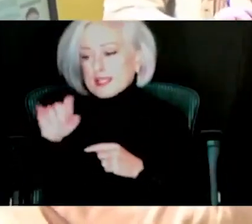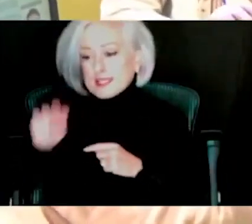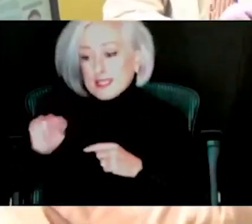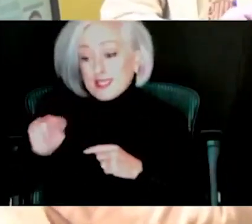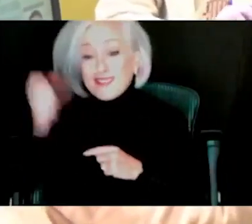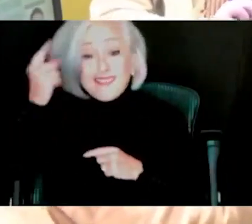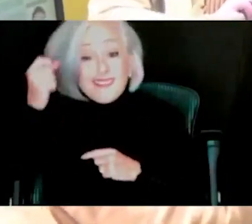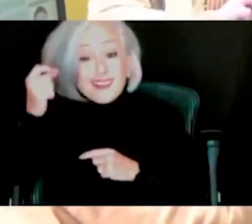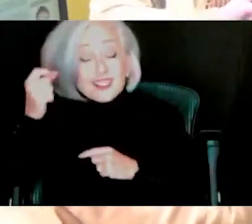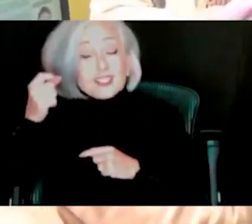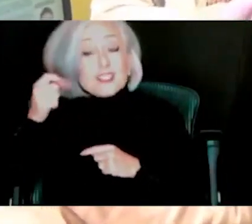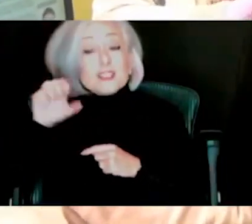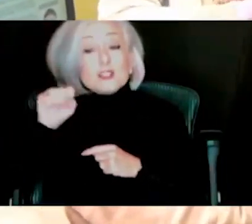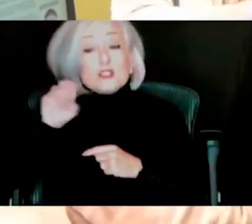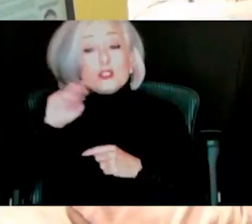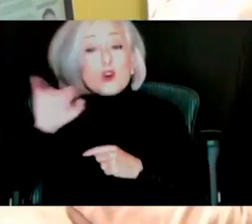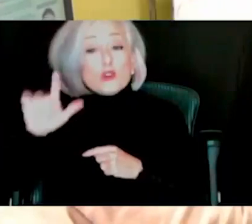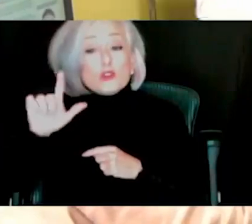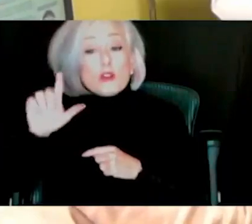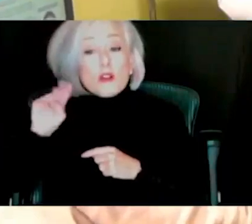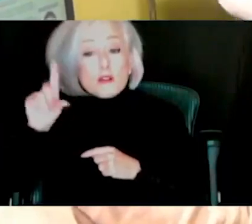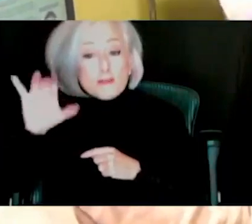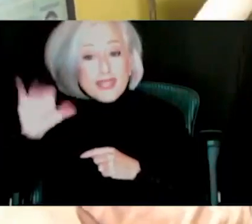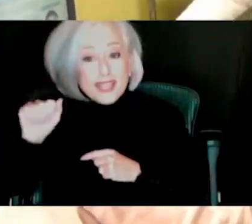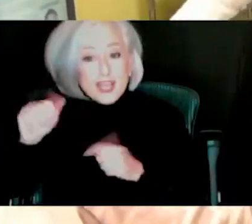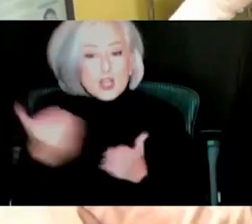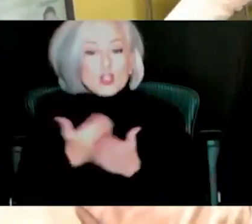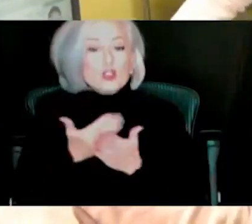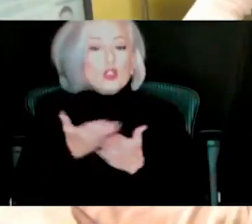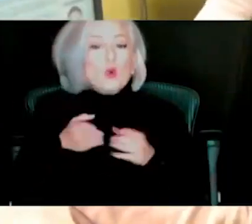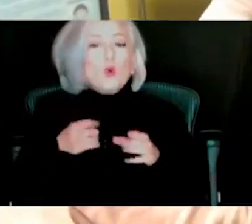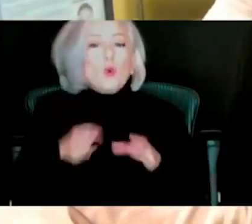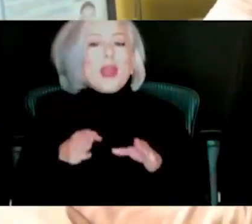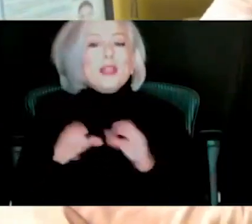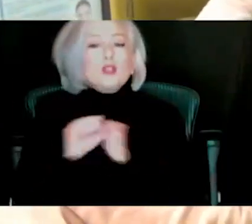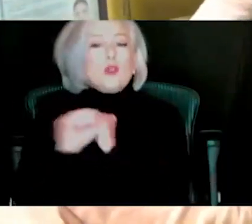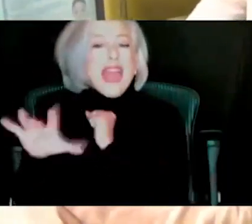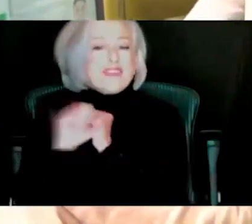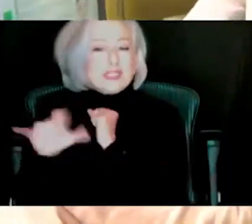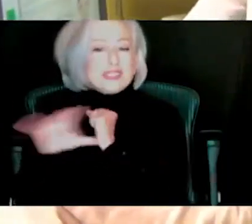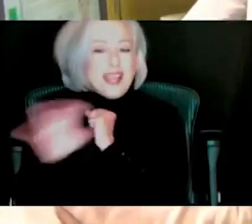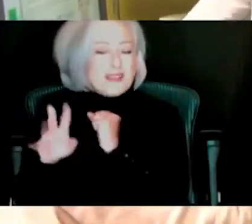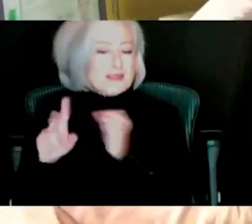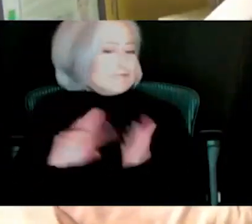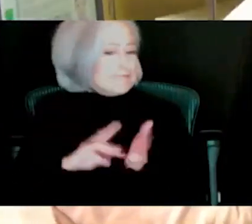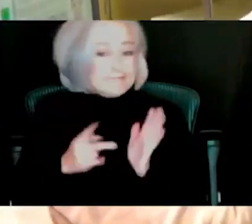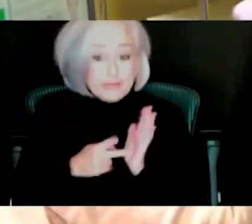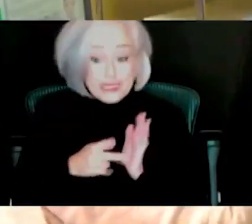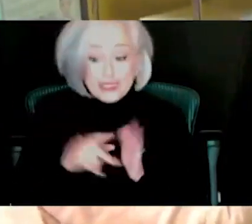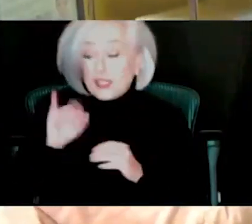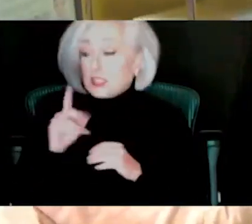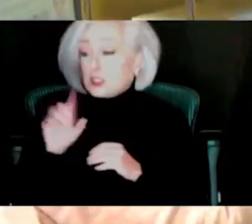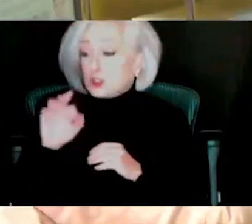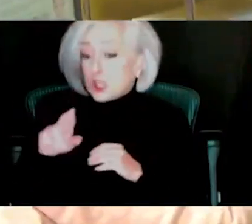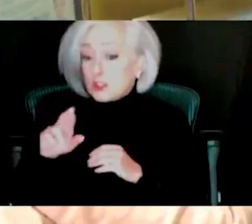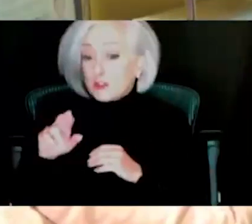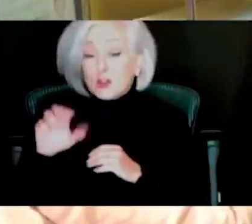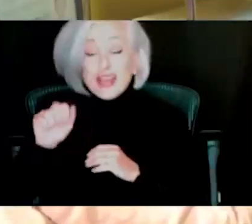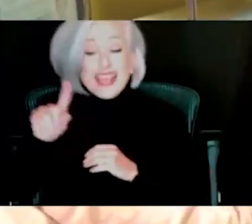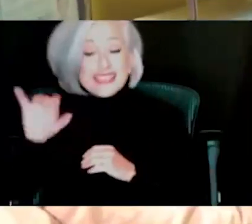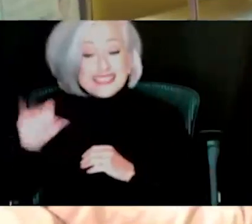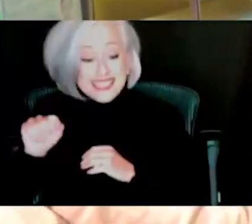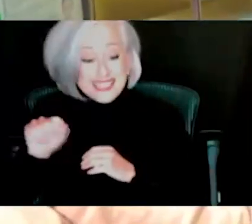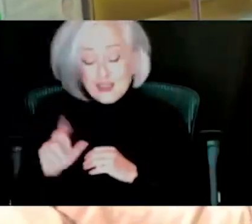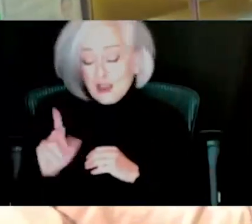is just a new way for people to advertise. So more than likely, Jennifer Aniston or any of the Kardashians, they're being paid for what